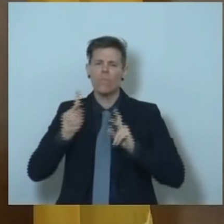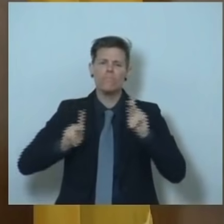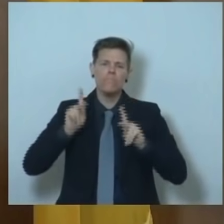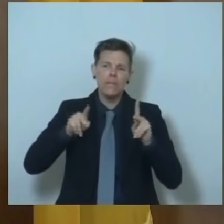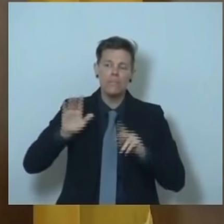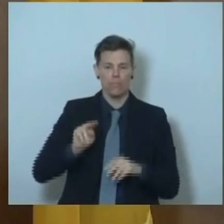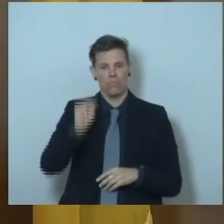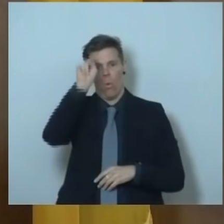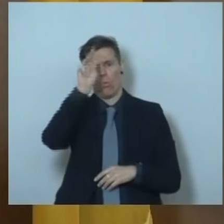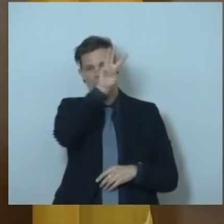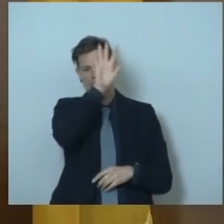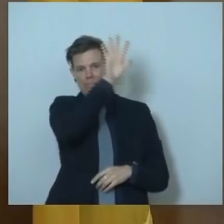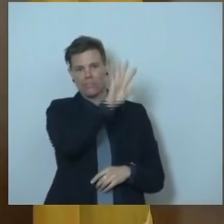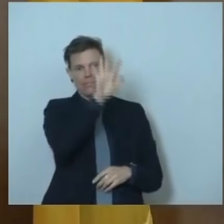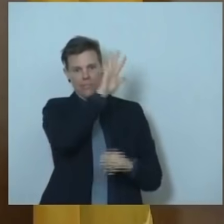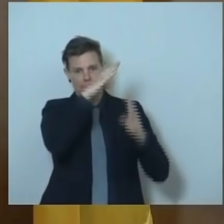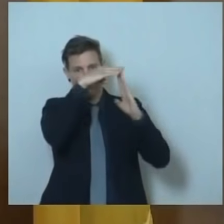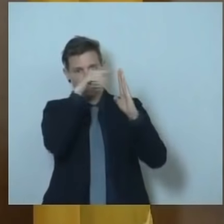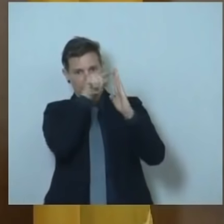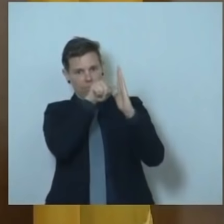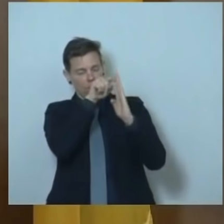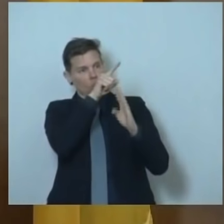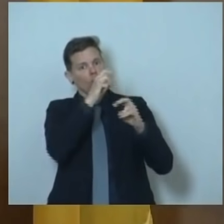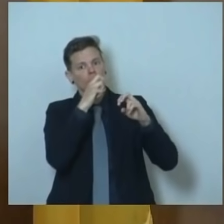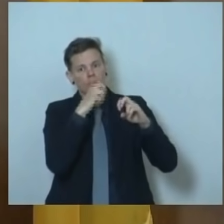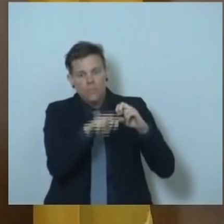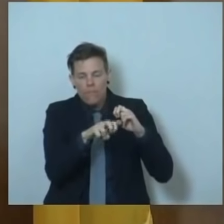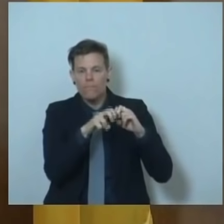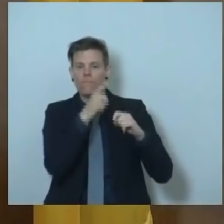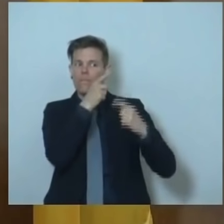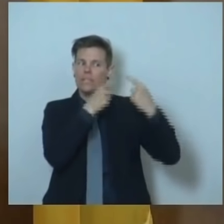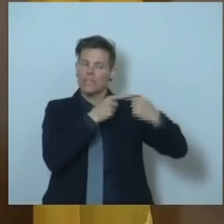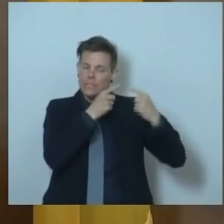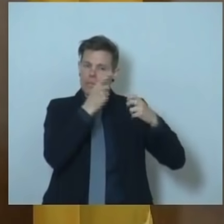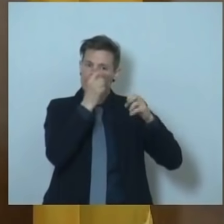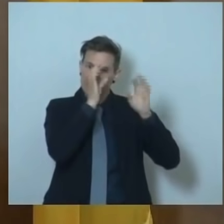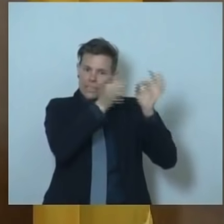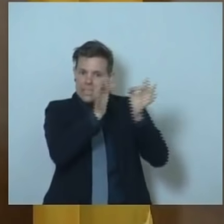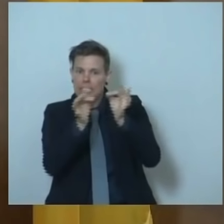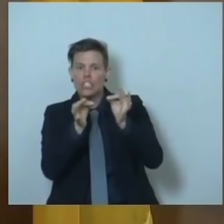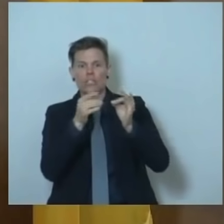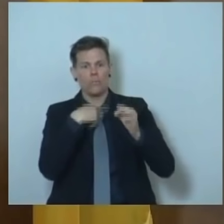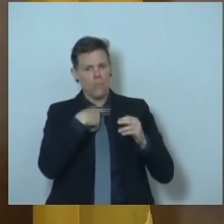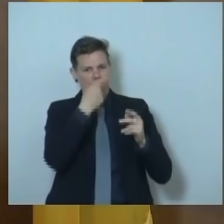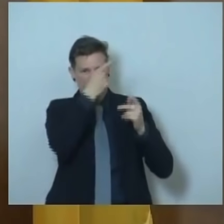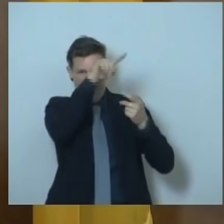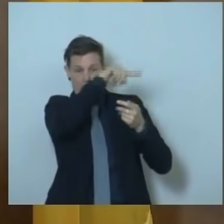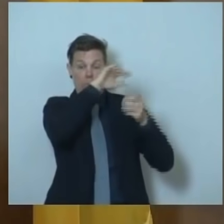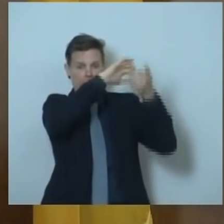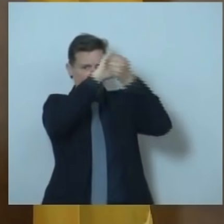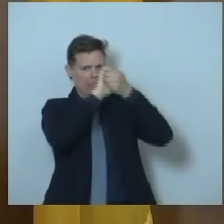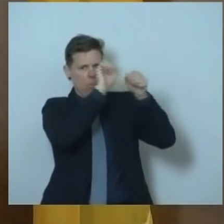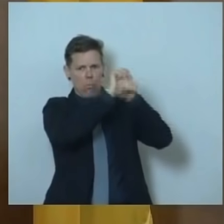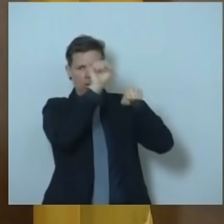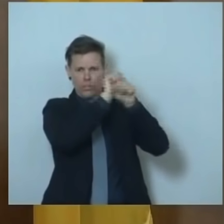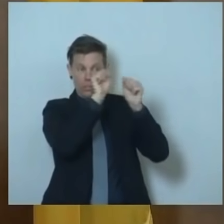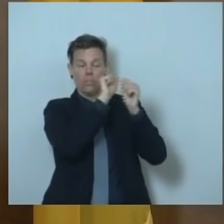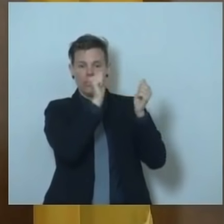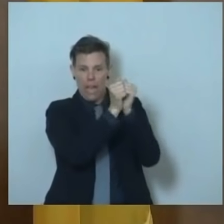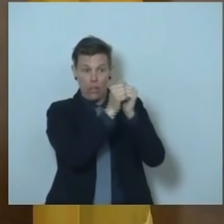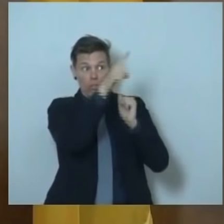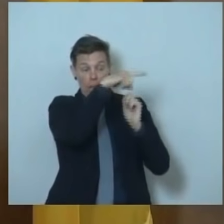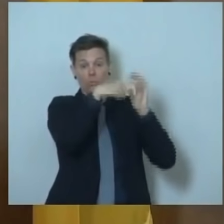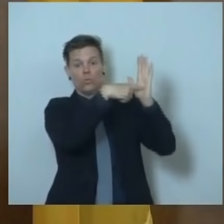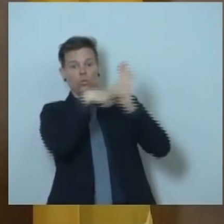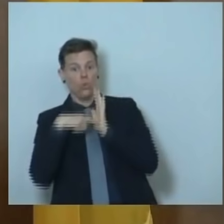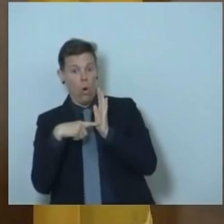who have made really tough decisions, who are working together as one unit, who have demonstrated to the United States and